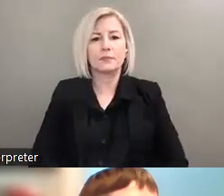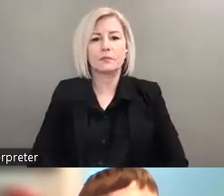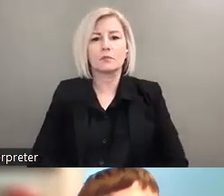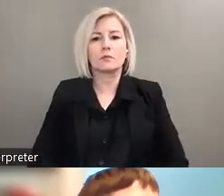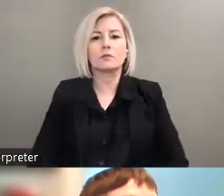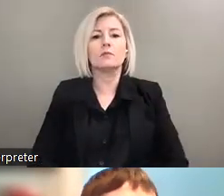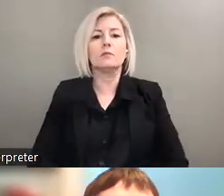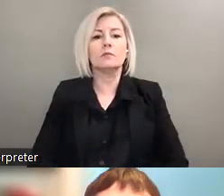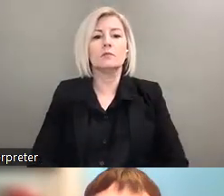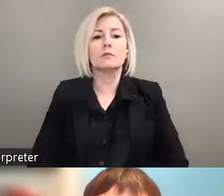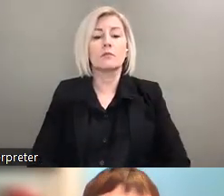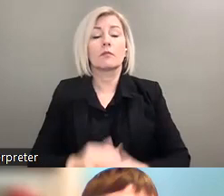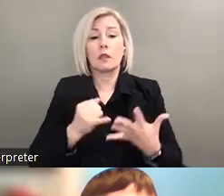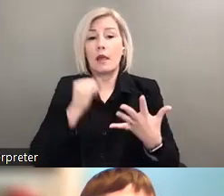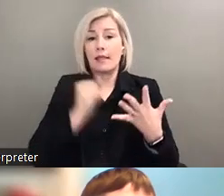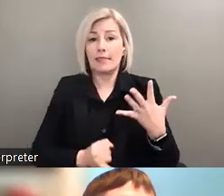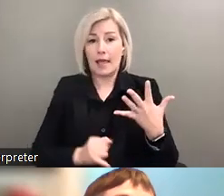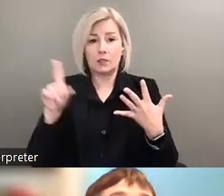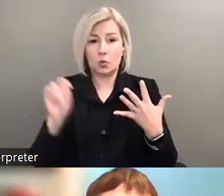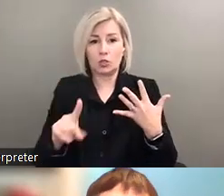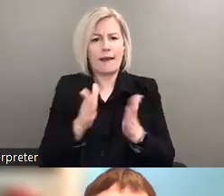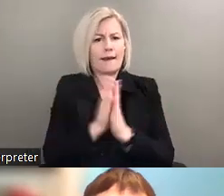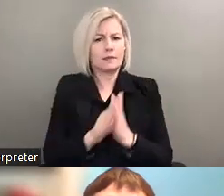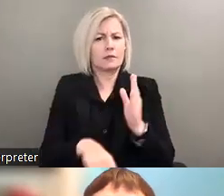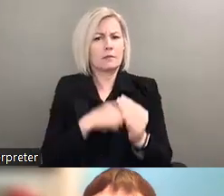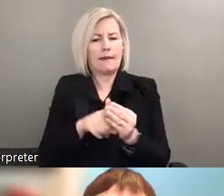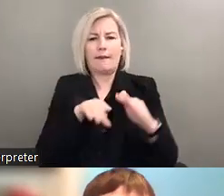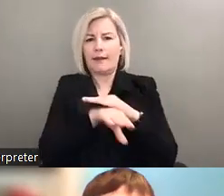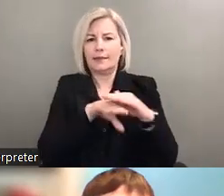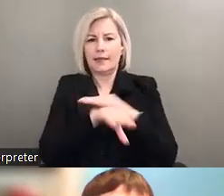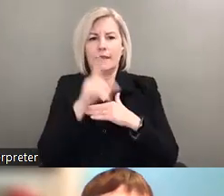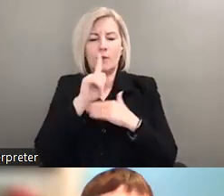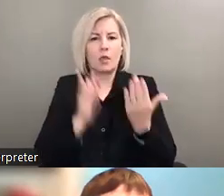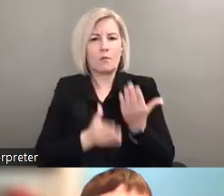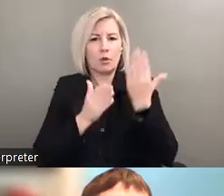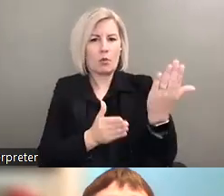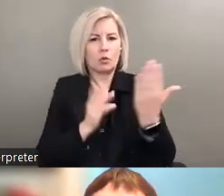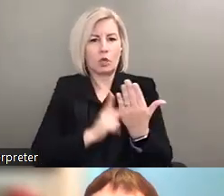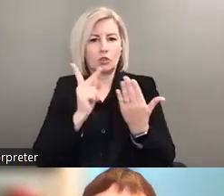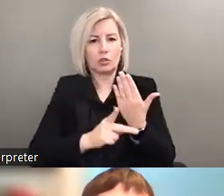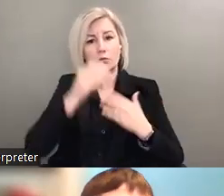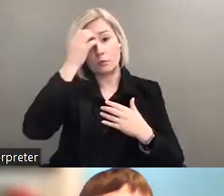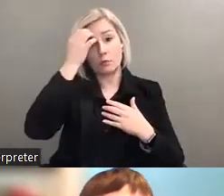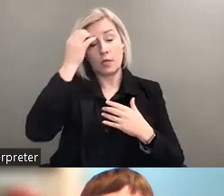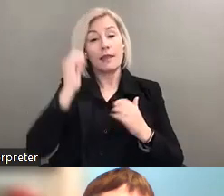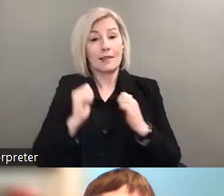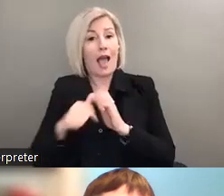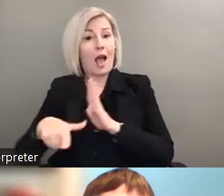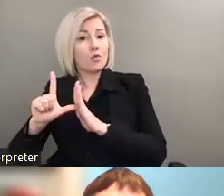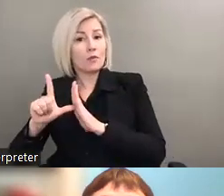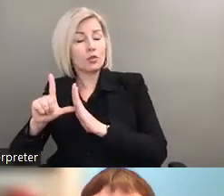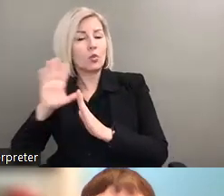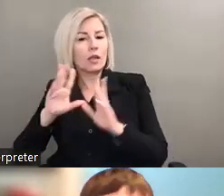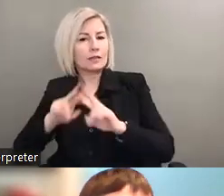The last narrative question asks about access for the proposed project and is how reviewers will assess your